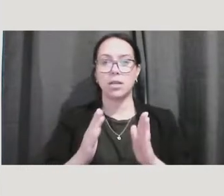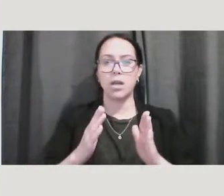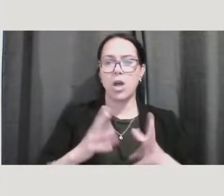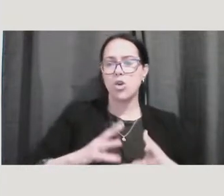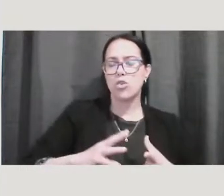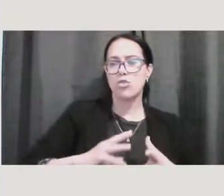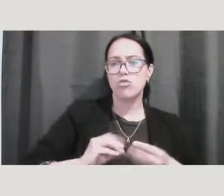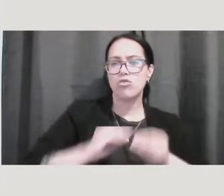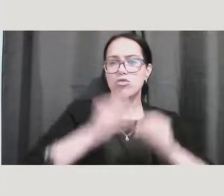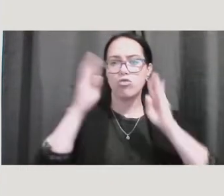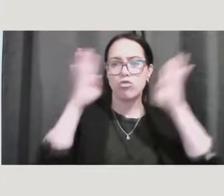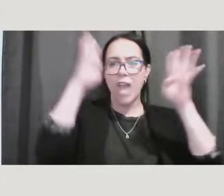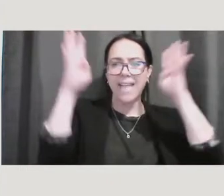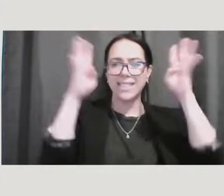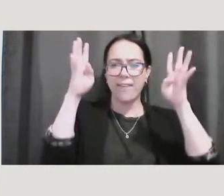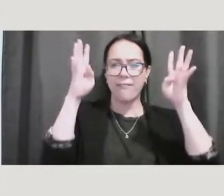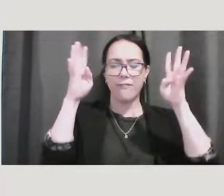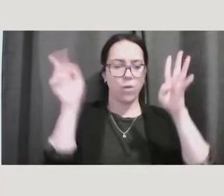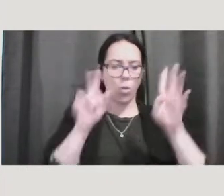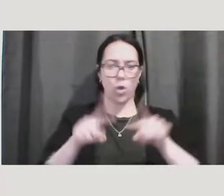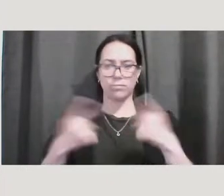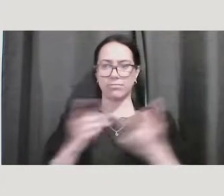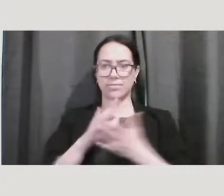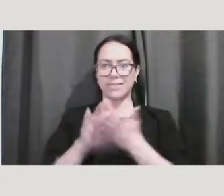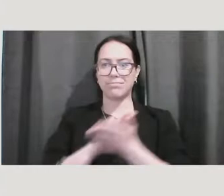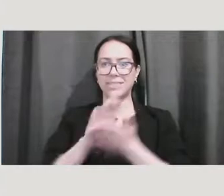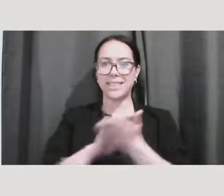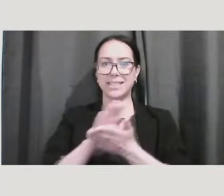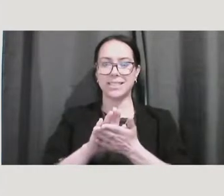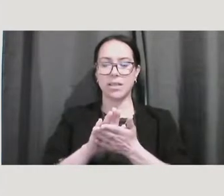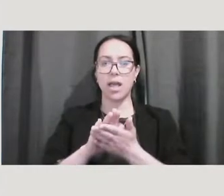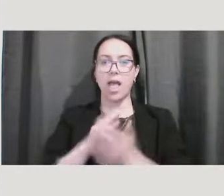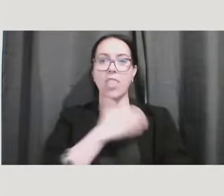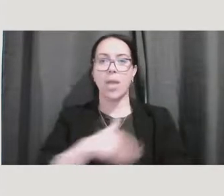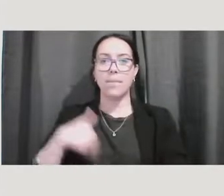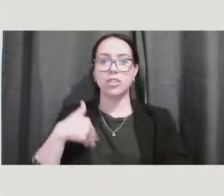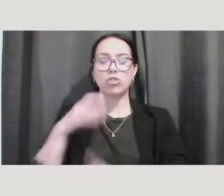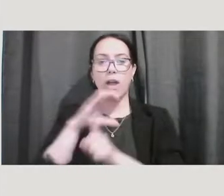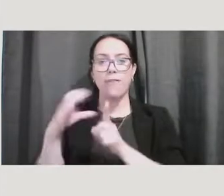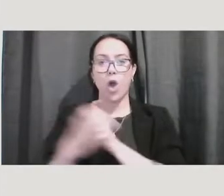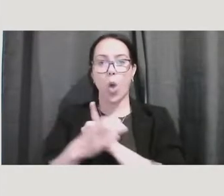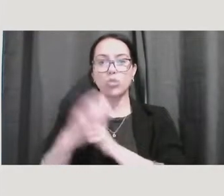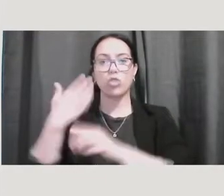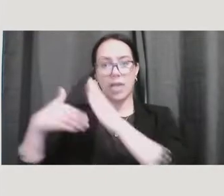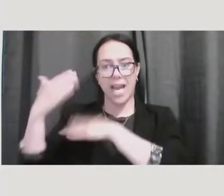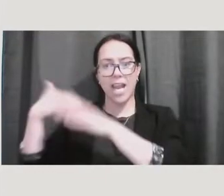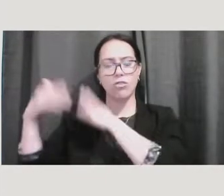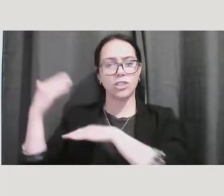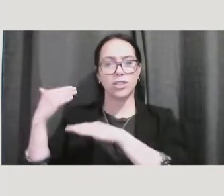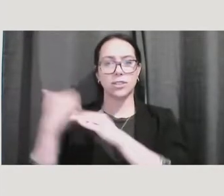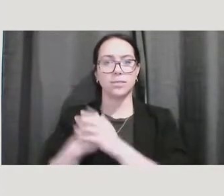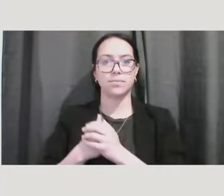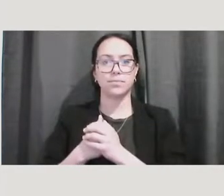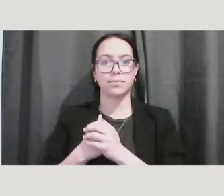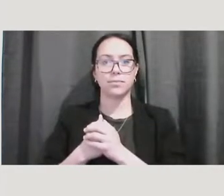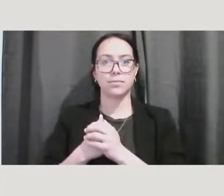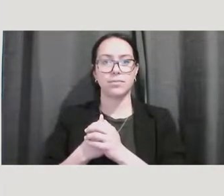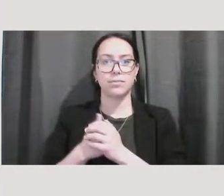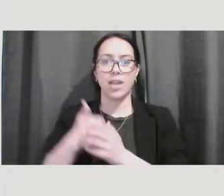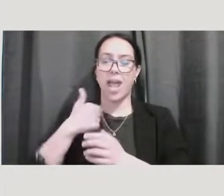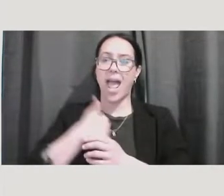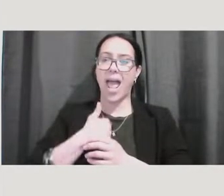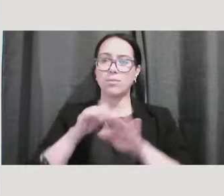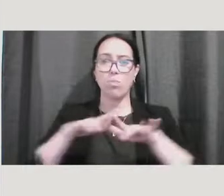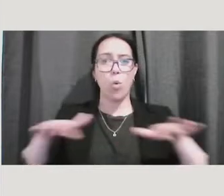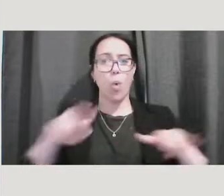it means and what are the role of the ministry of culture and Heritage as Moana peoples we are